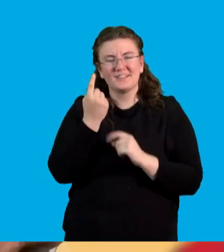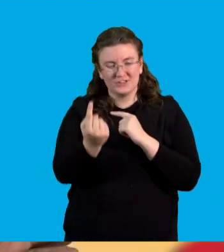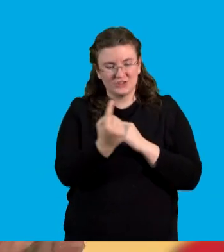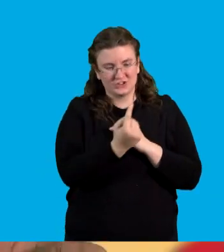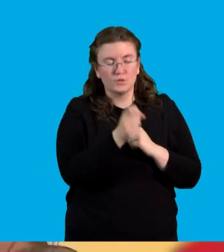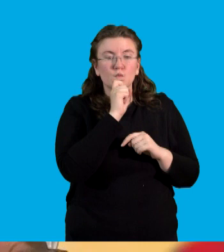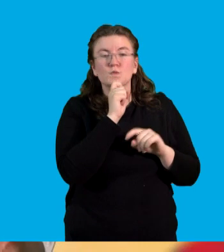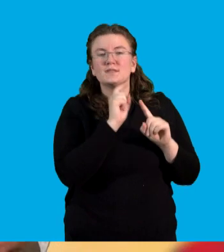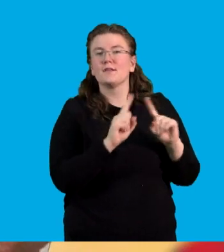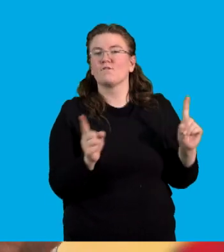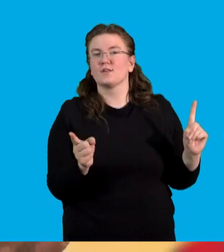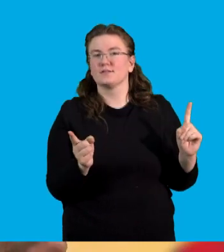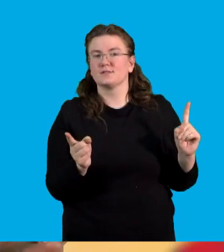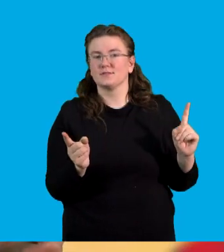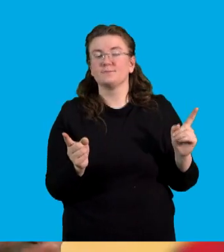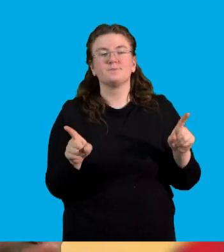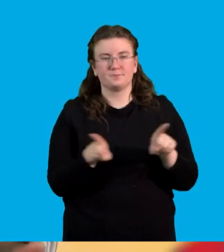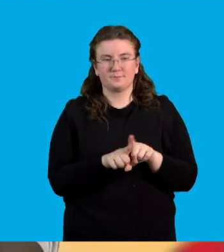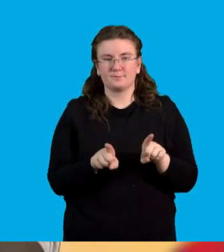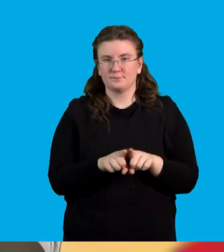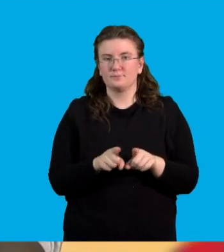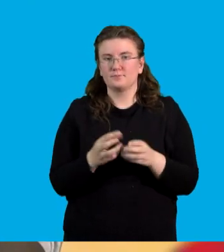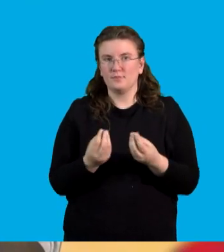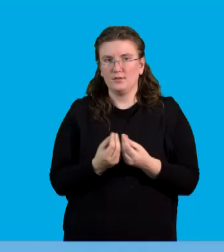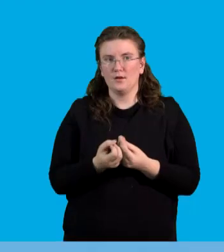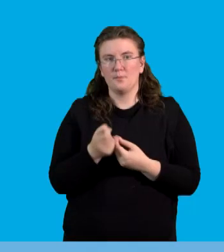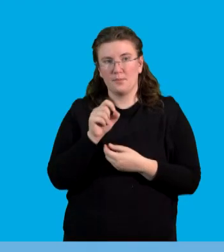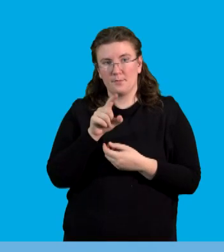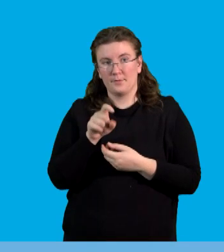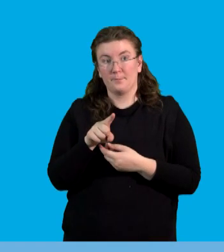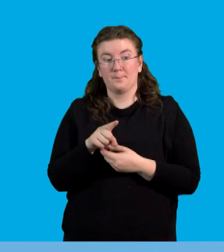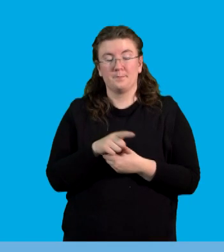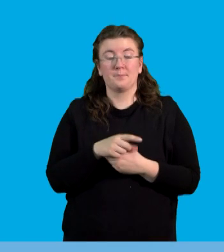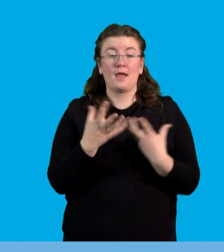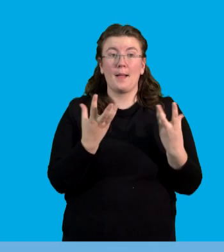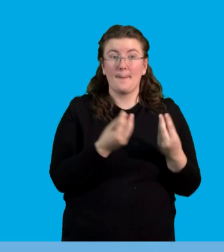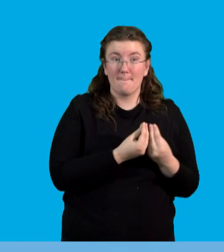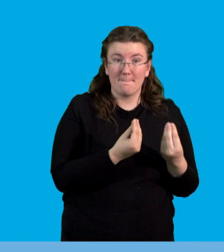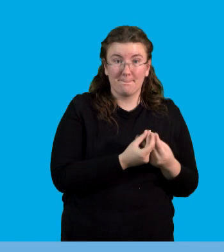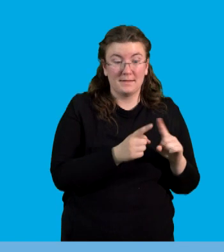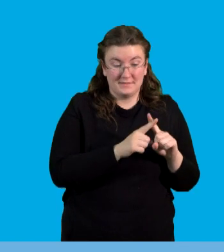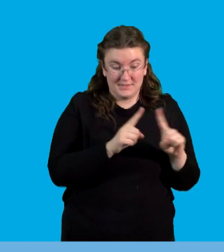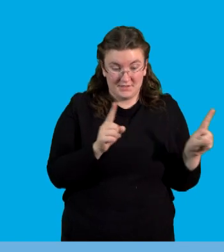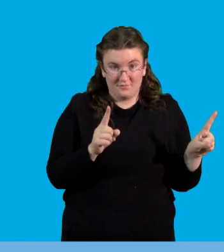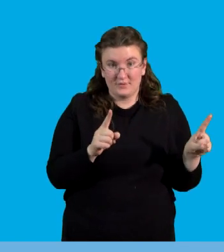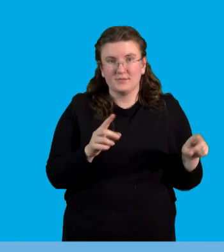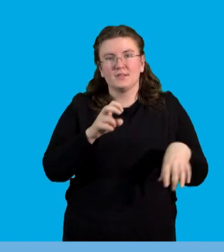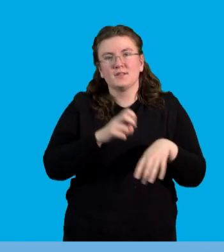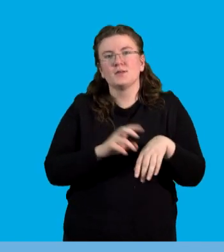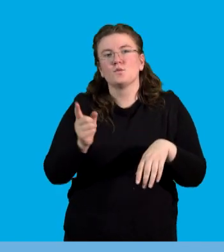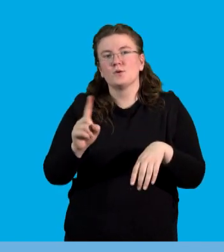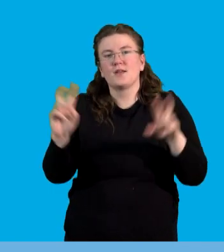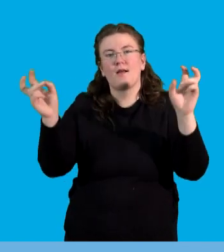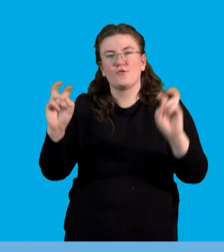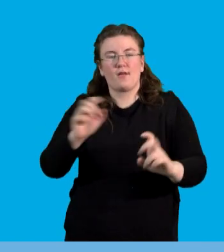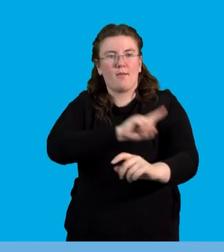of electrical energy. So the same thing applies here, that different appliances, they need different amount of electrical